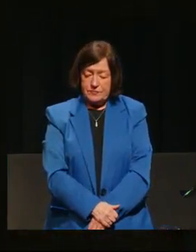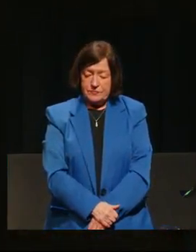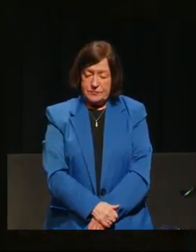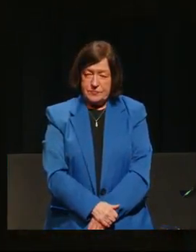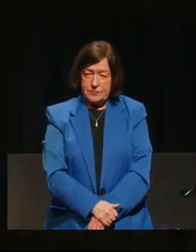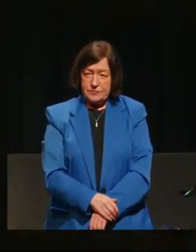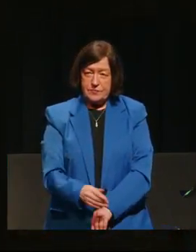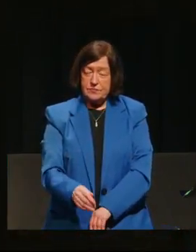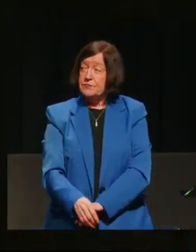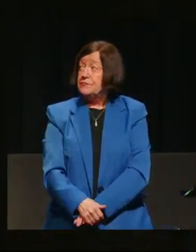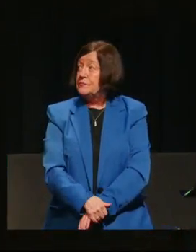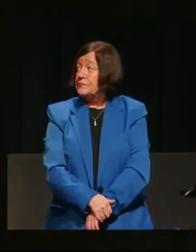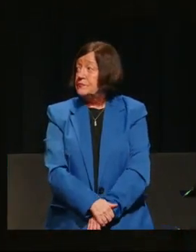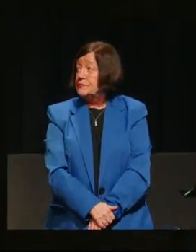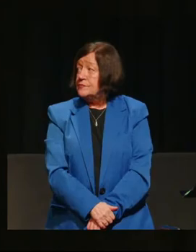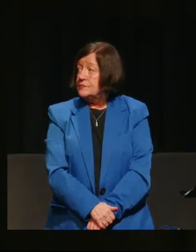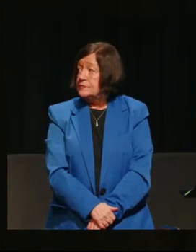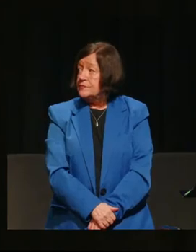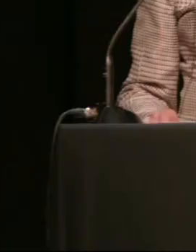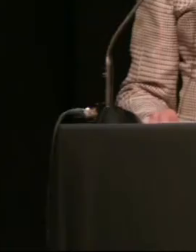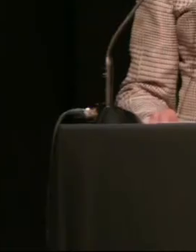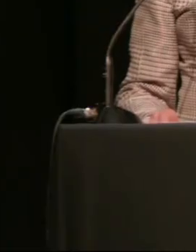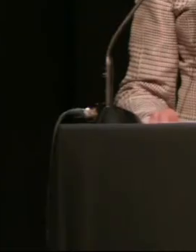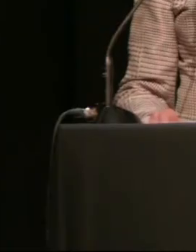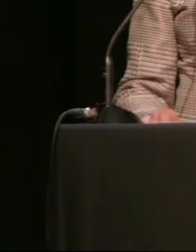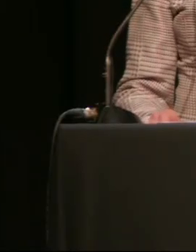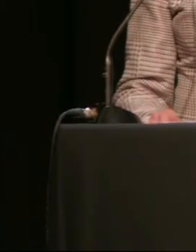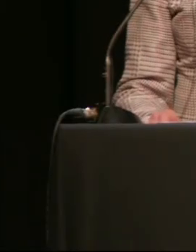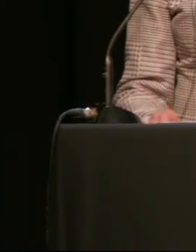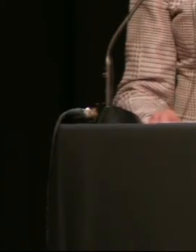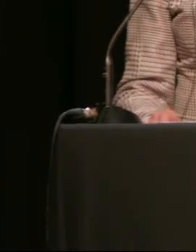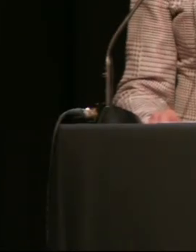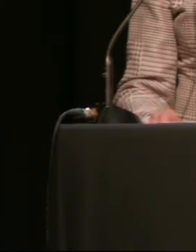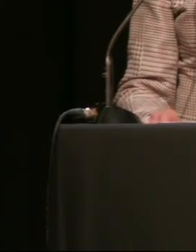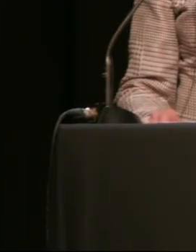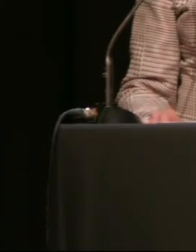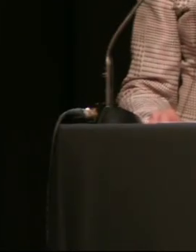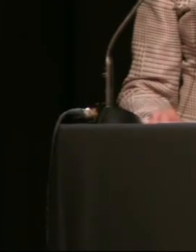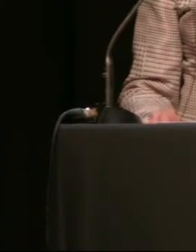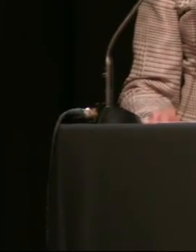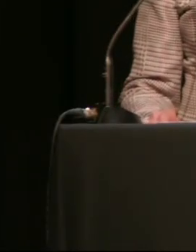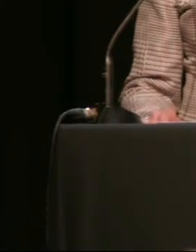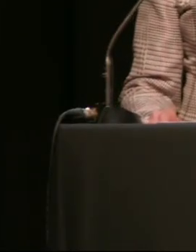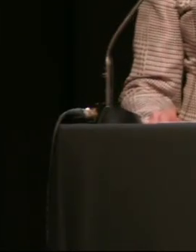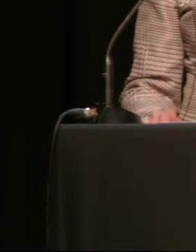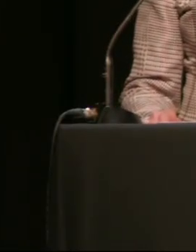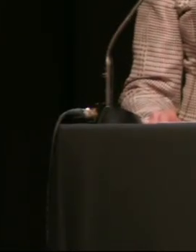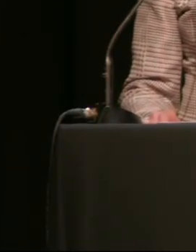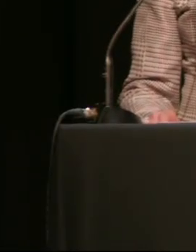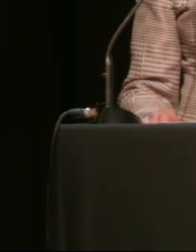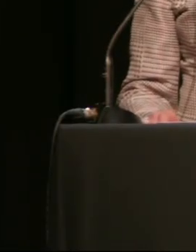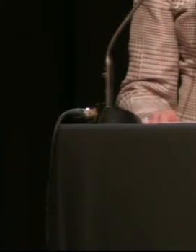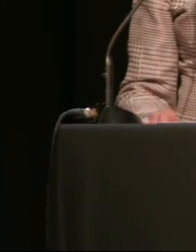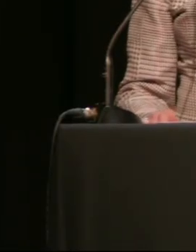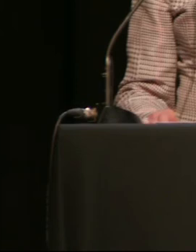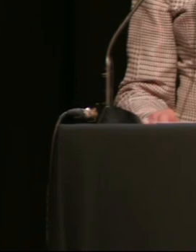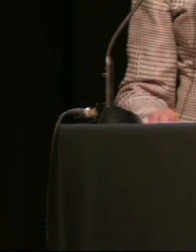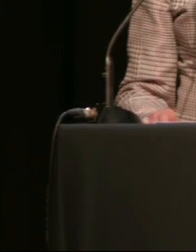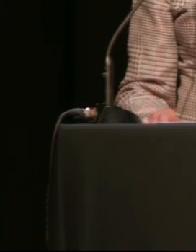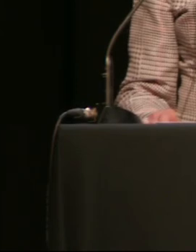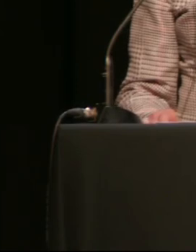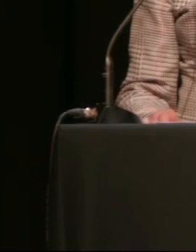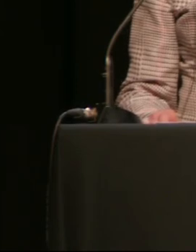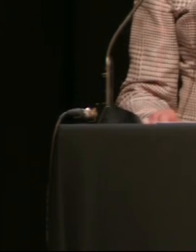The Nuremberg Laws of 1935 had a profound impact on German Jews. I invite Anna Maria